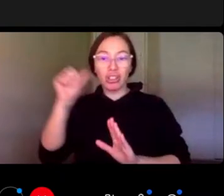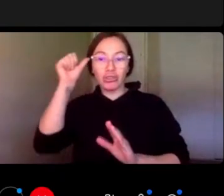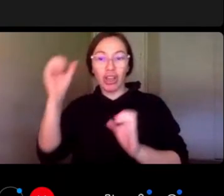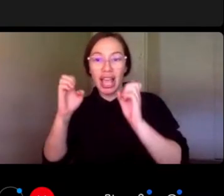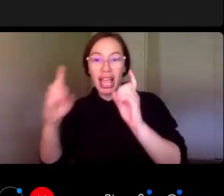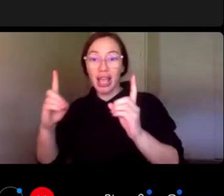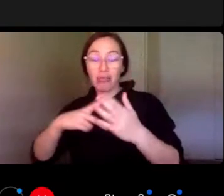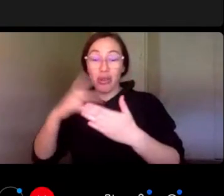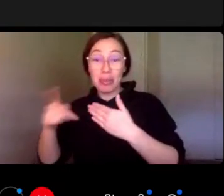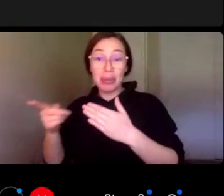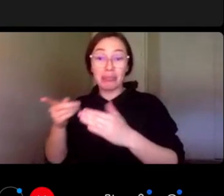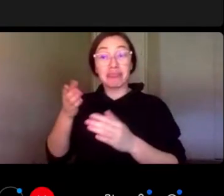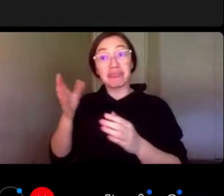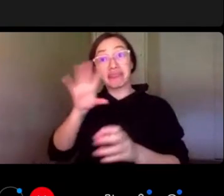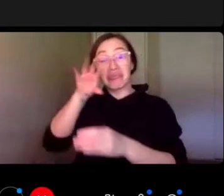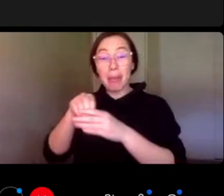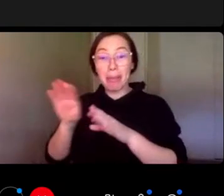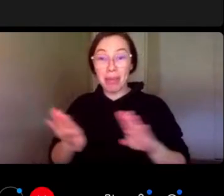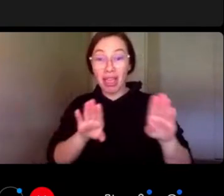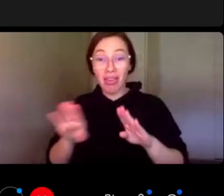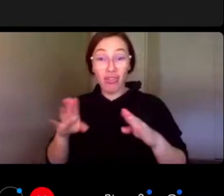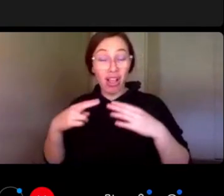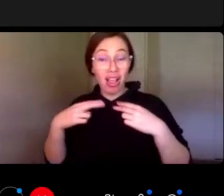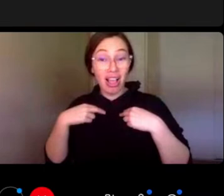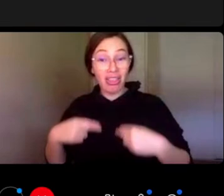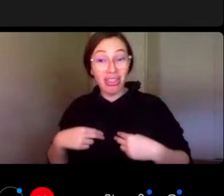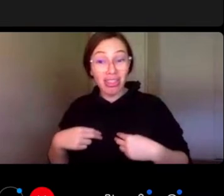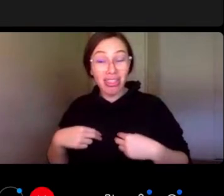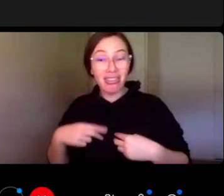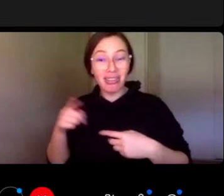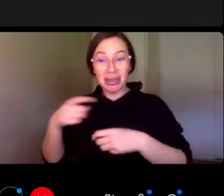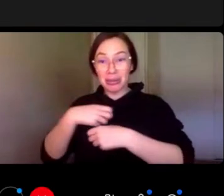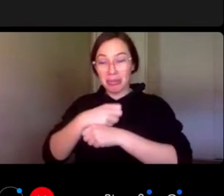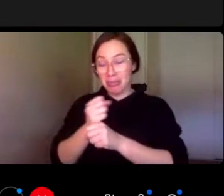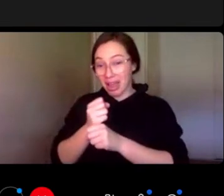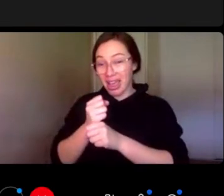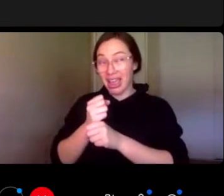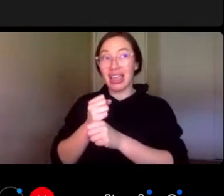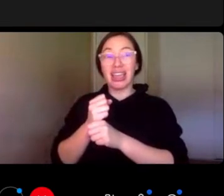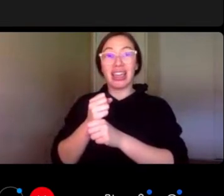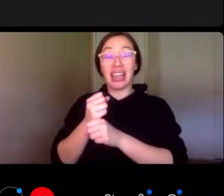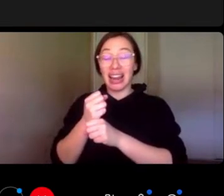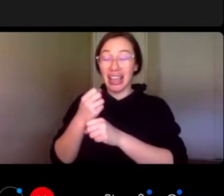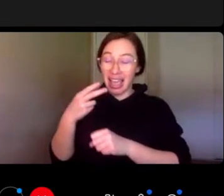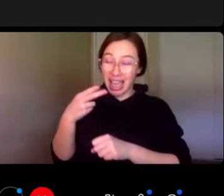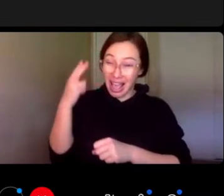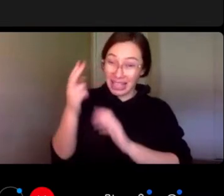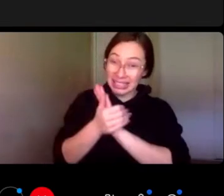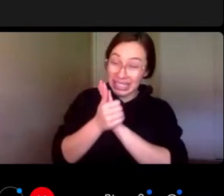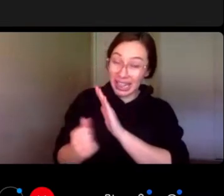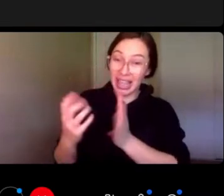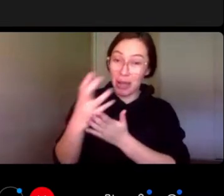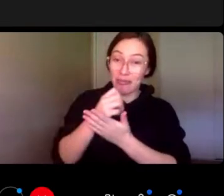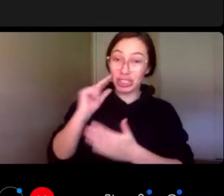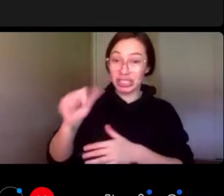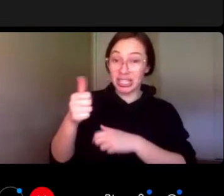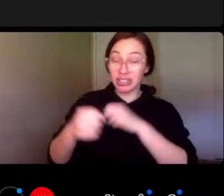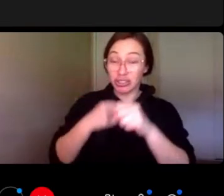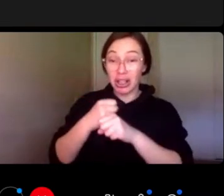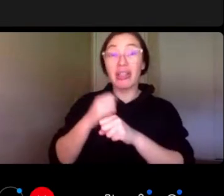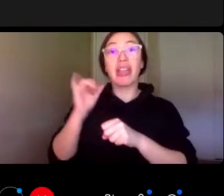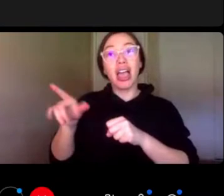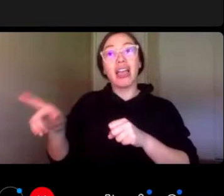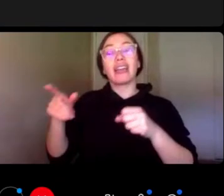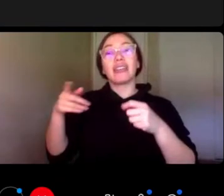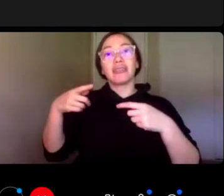got into behavioral health and made a high skilled, high income job for 10 years that then afforded him to go,